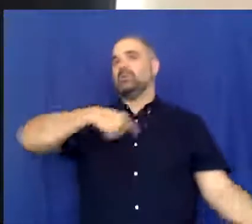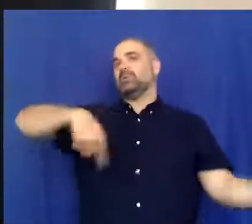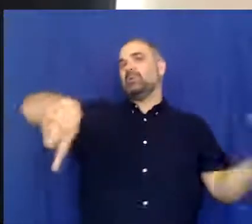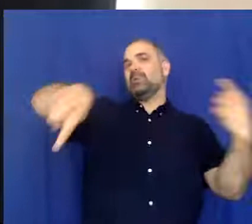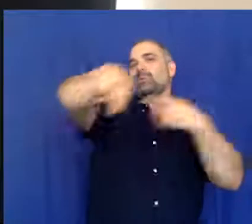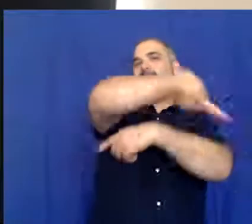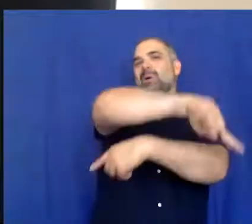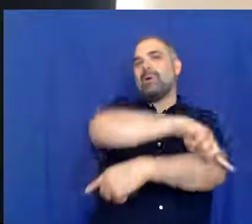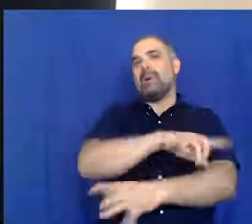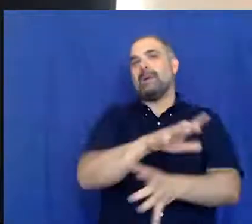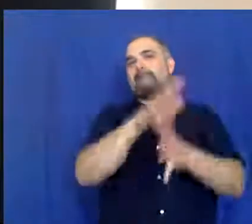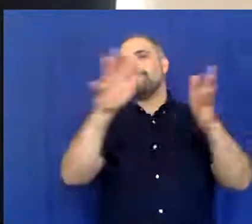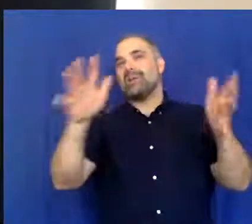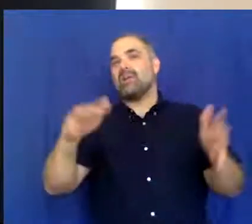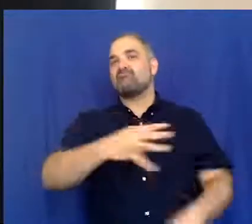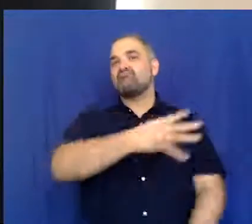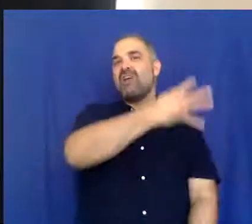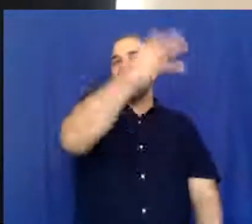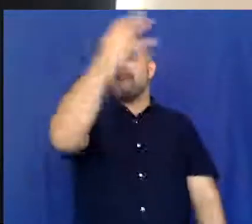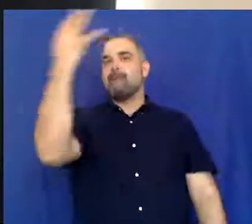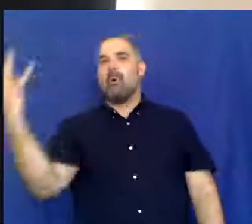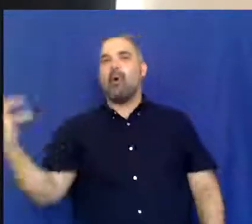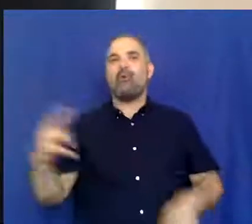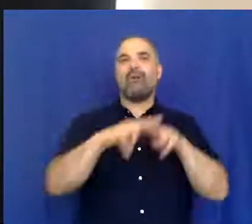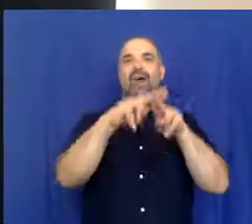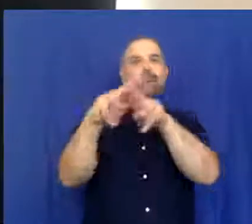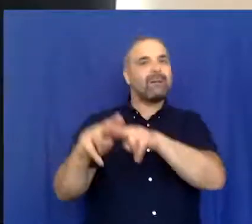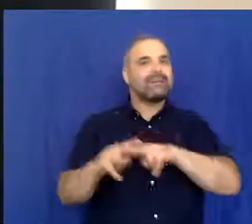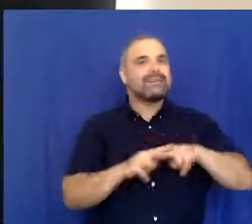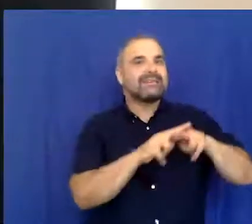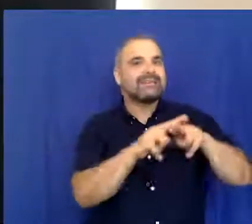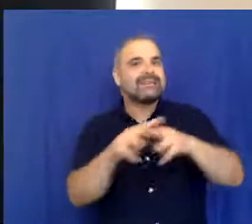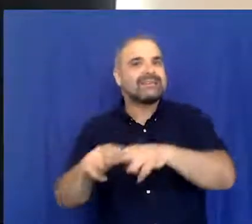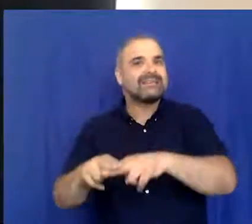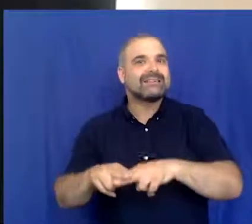we'll see that we're all a